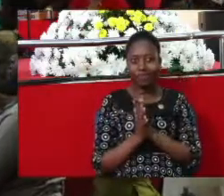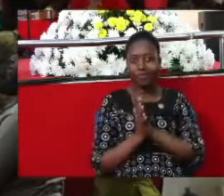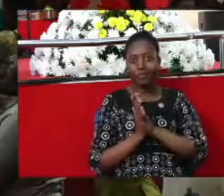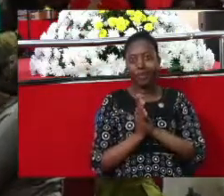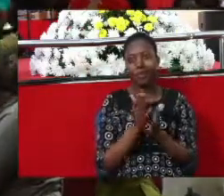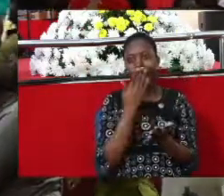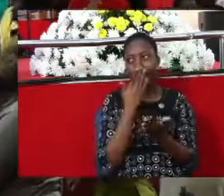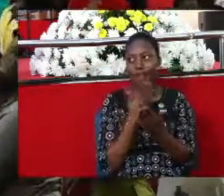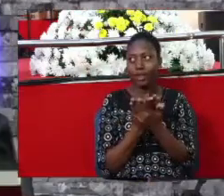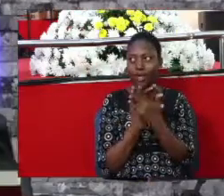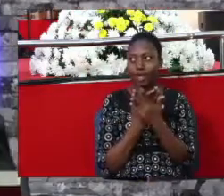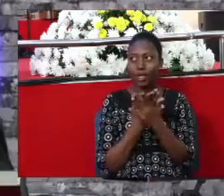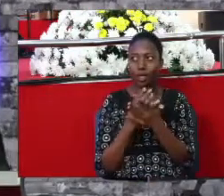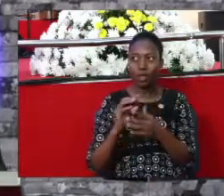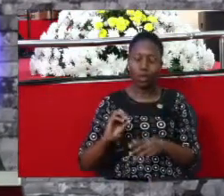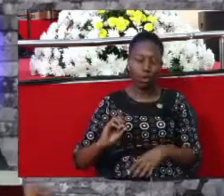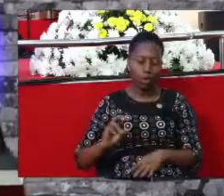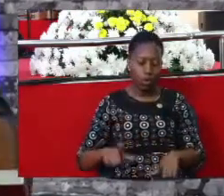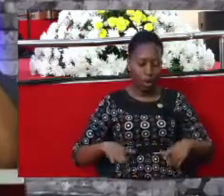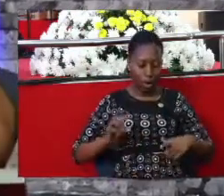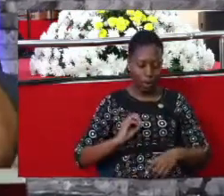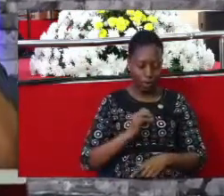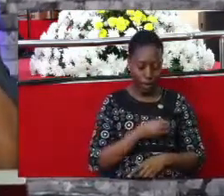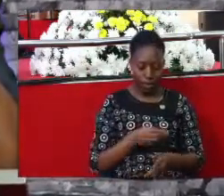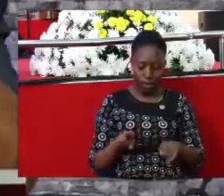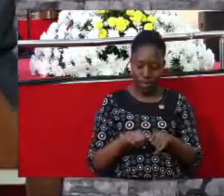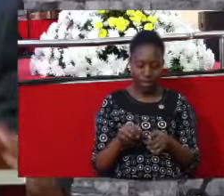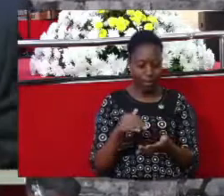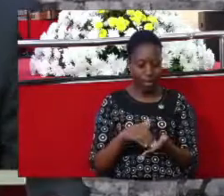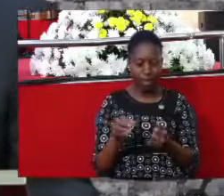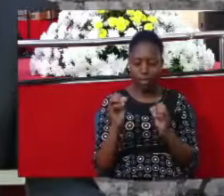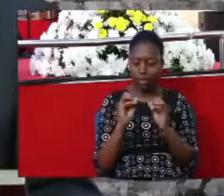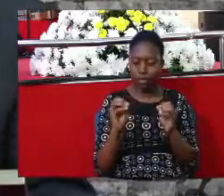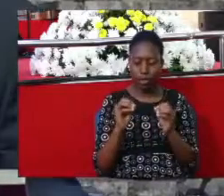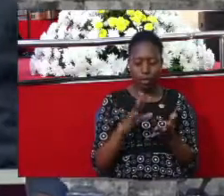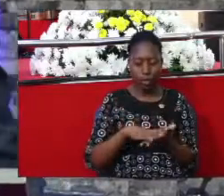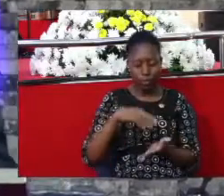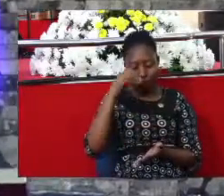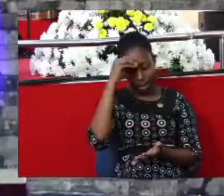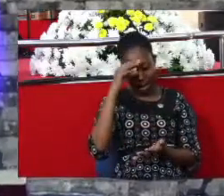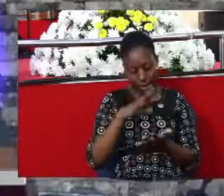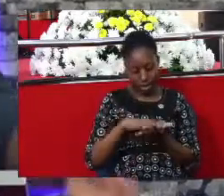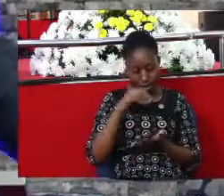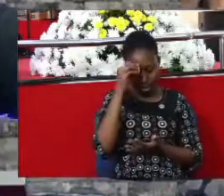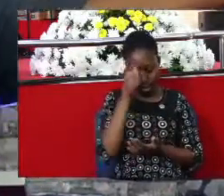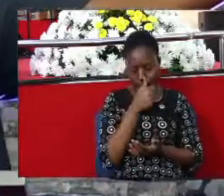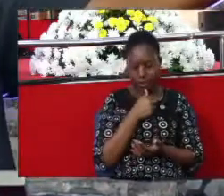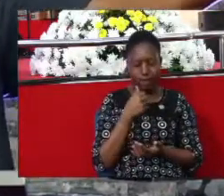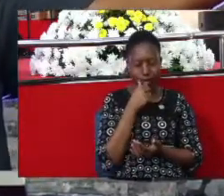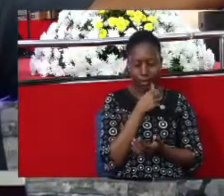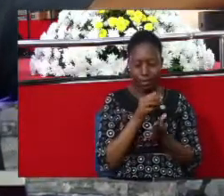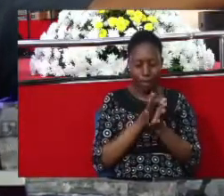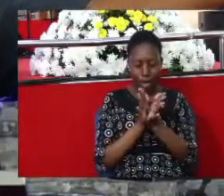you. Our lives will never be the same again. We have learned the secret. Oh, yes. Oh, we are opening up